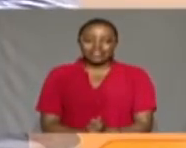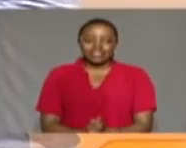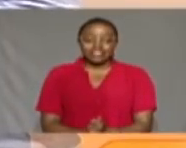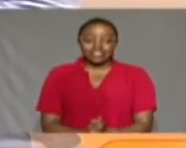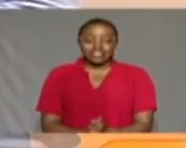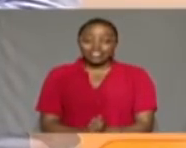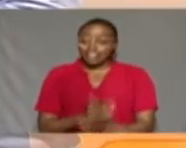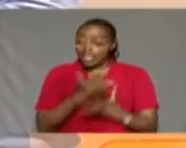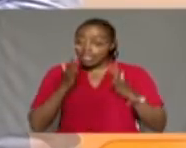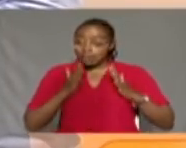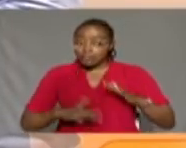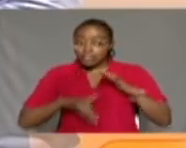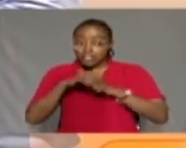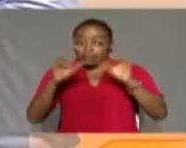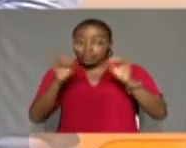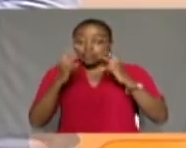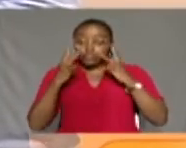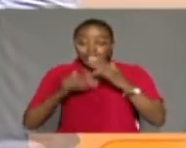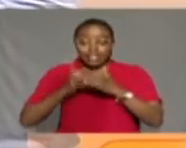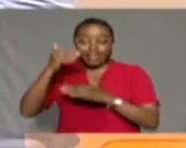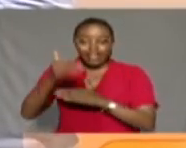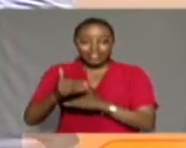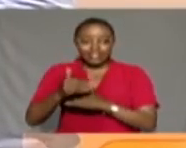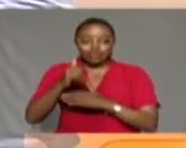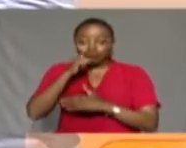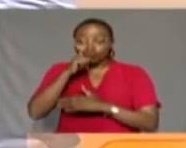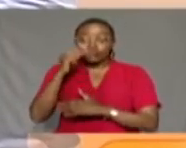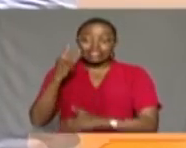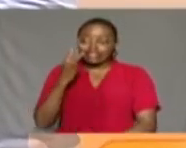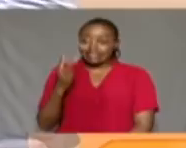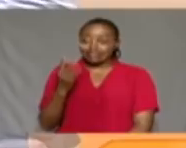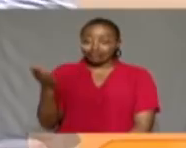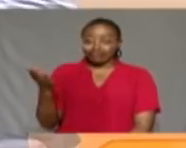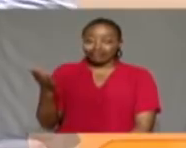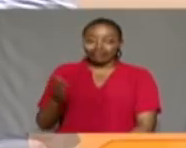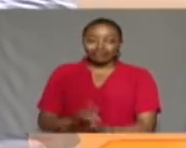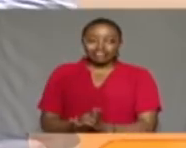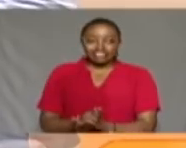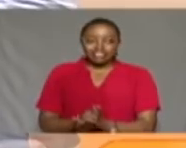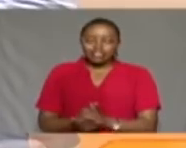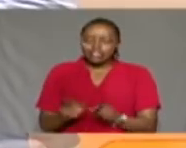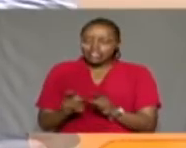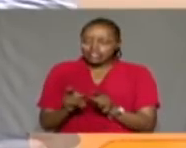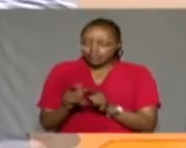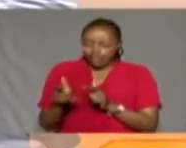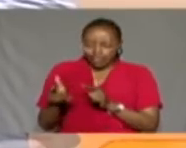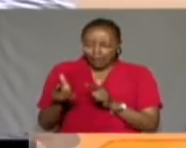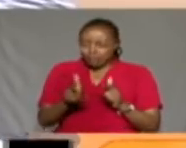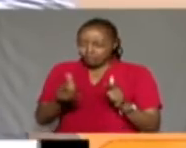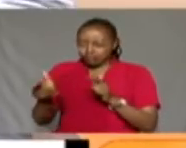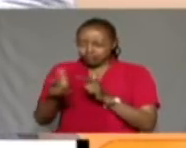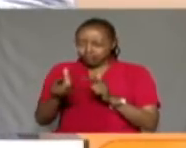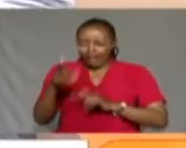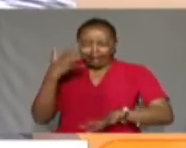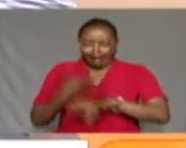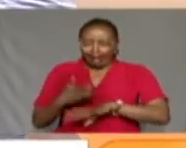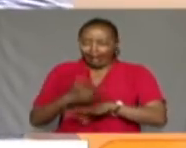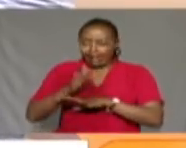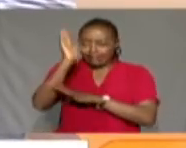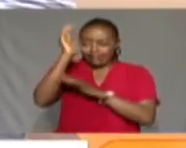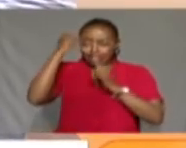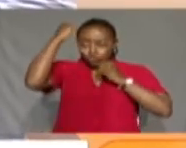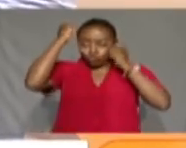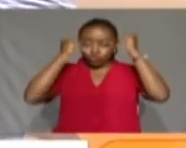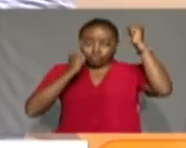Speaking of No Human is Limited, this great feature coming up next. Take a listen. They are battle-hardened soldiers, Kenya's first line of